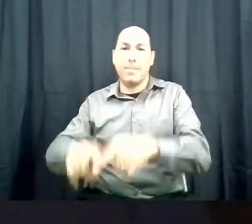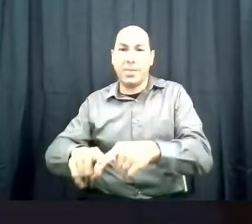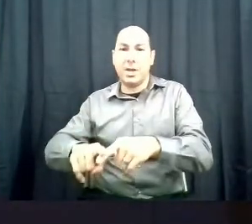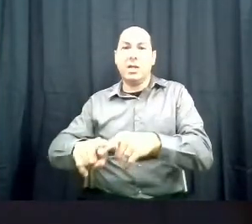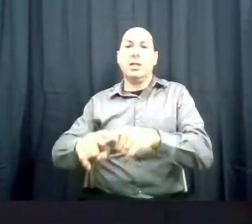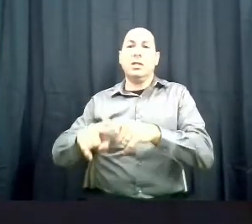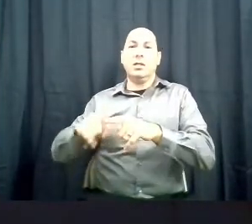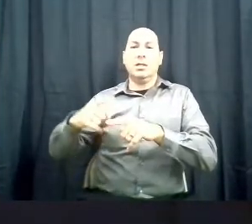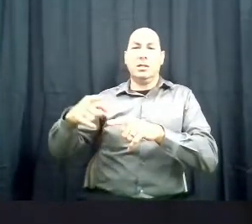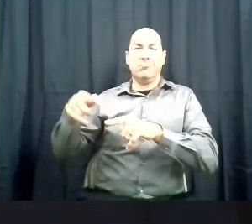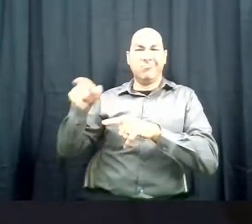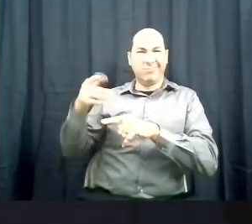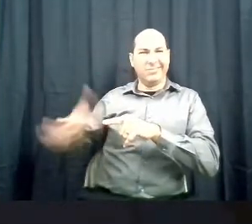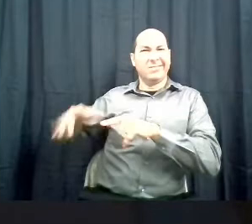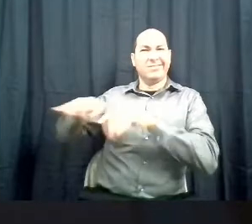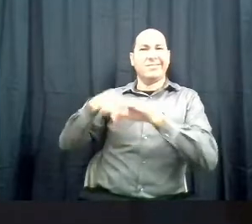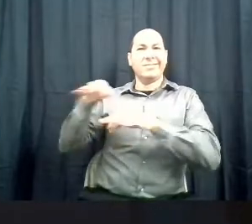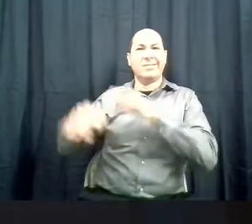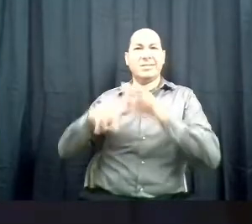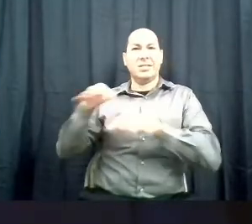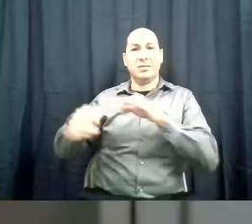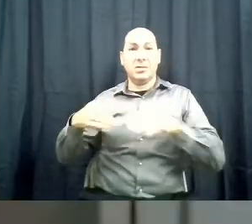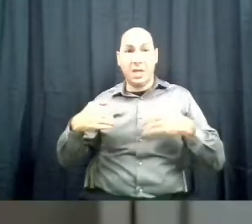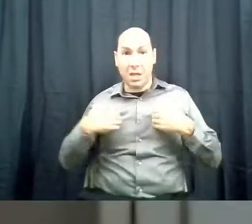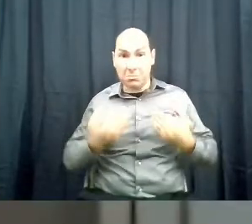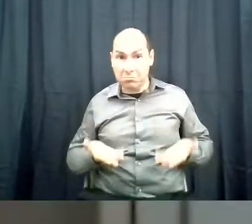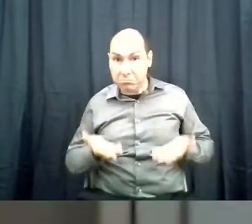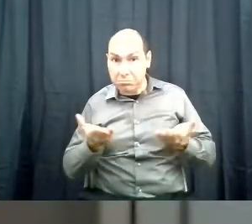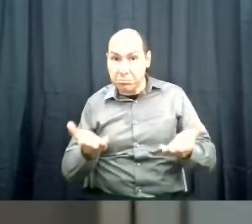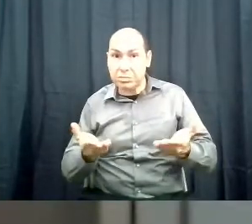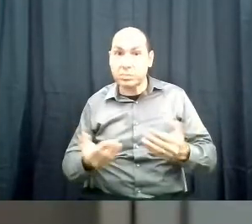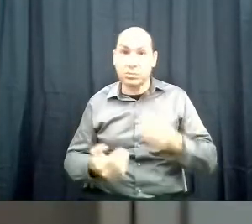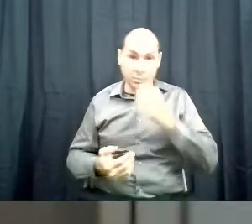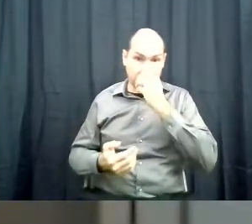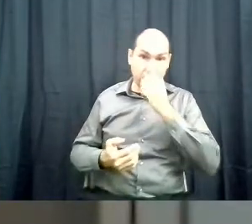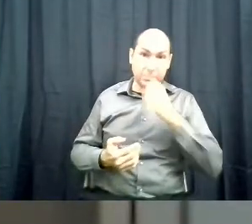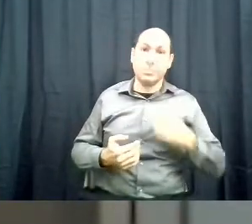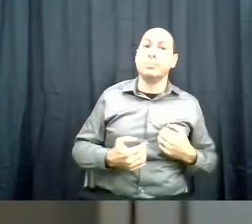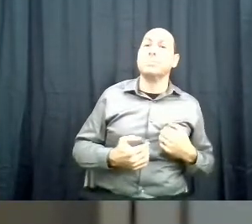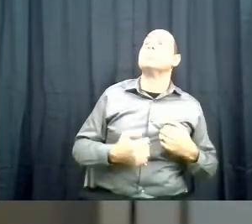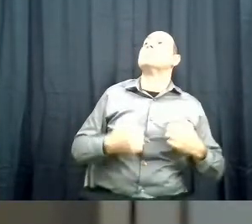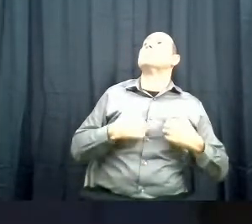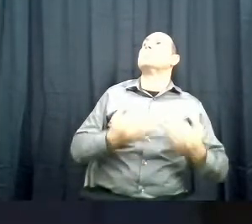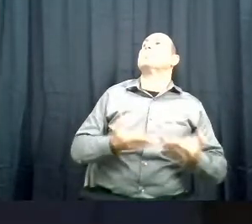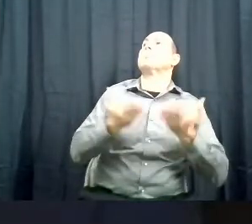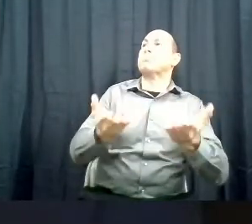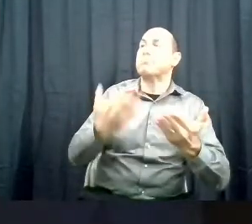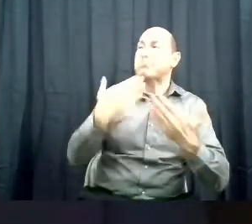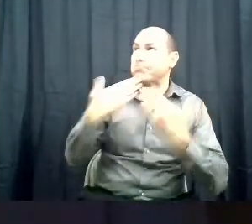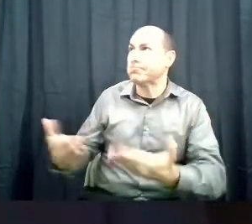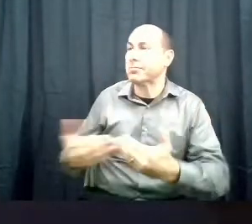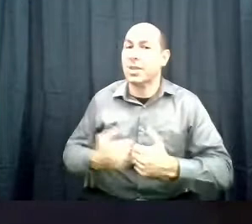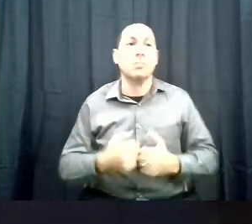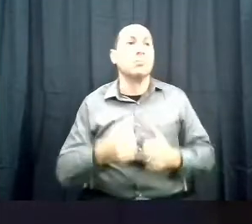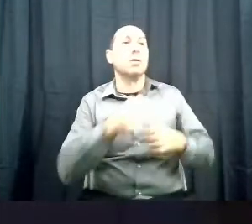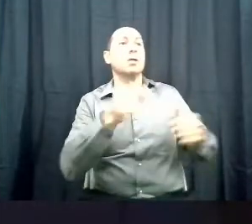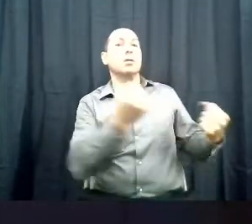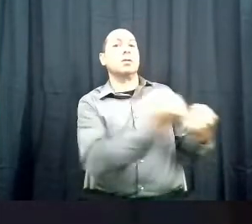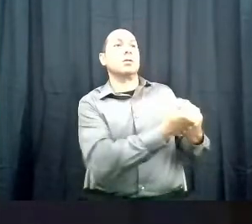have a motion? So moved. Thank you, Andrew. Do I have a second? A